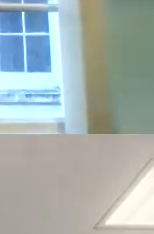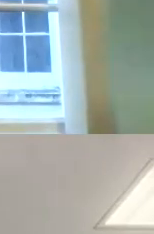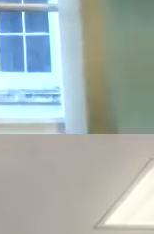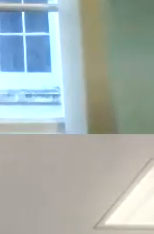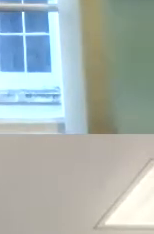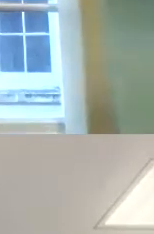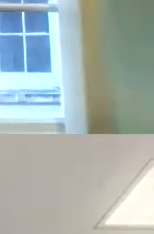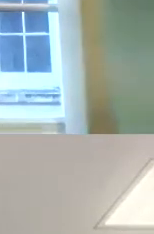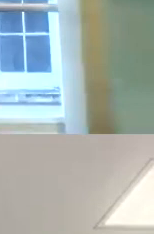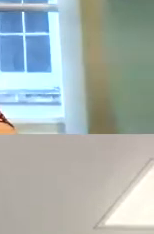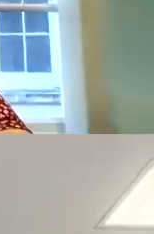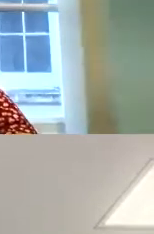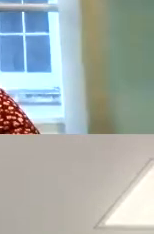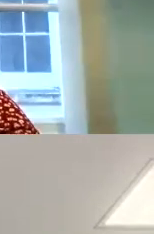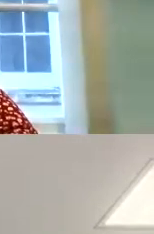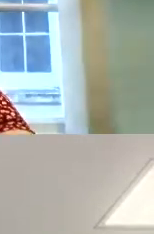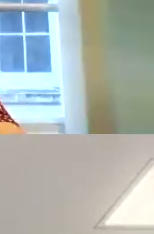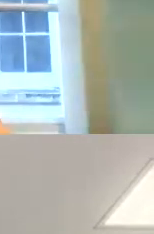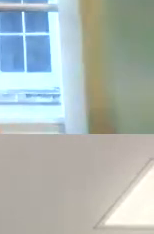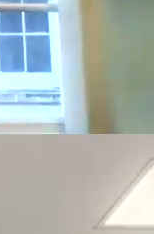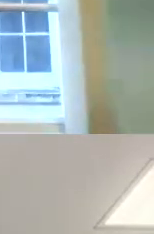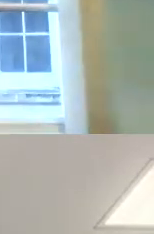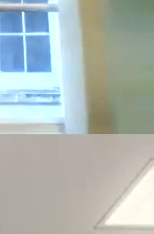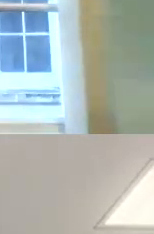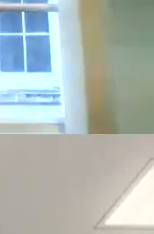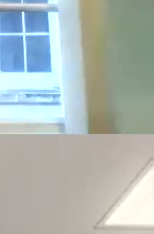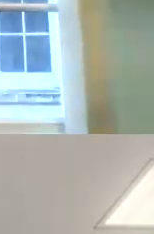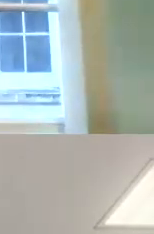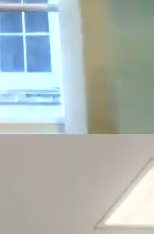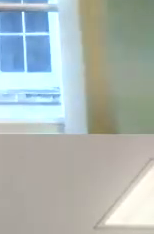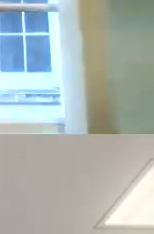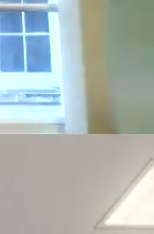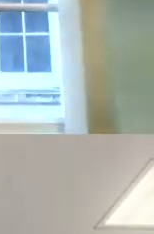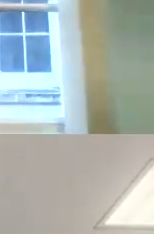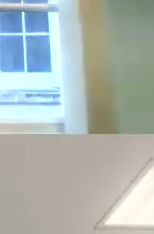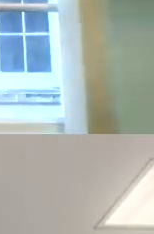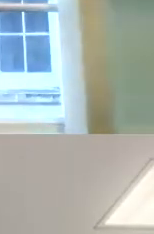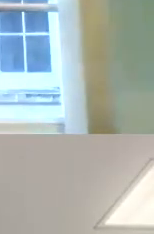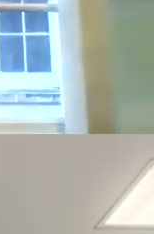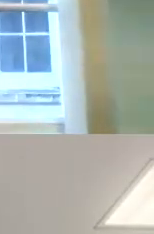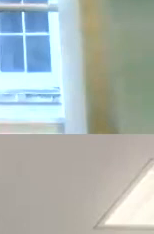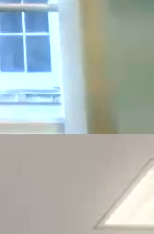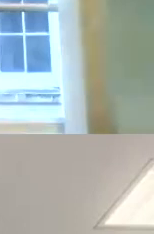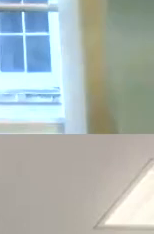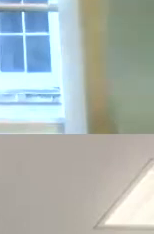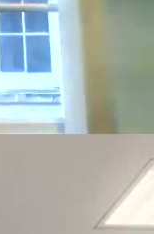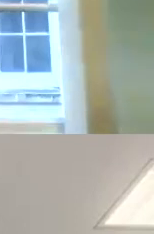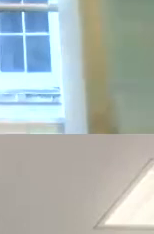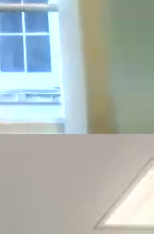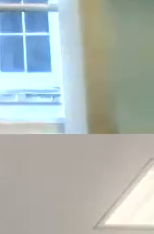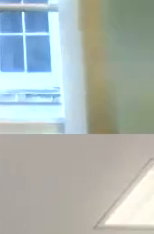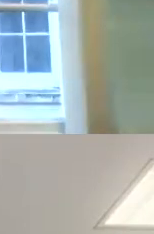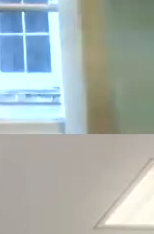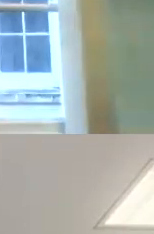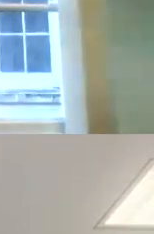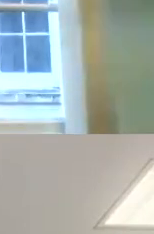was one of them, the on nurse on the ward, no time to empty bladder, hold for long periods. Then they